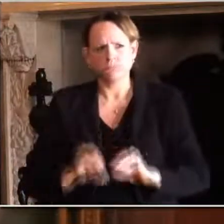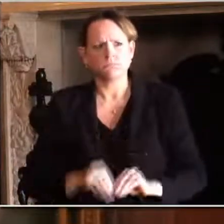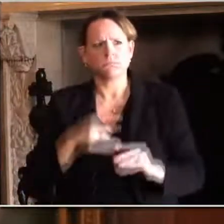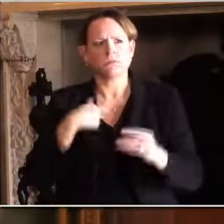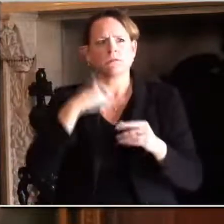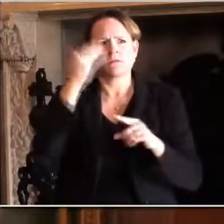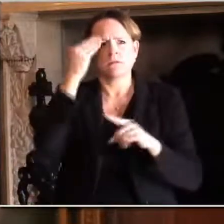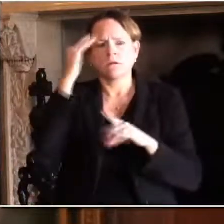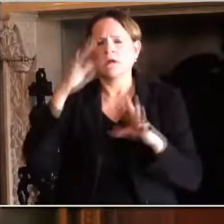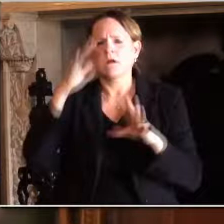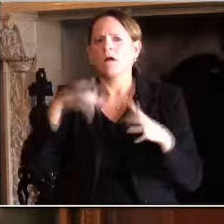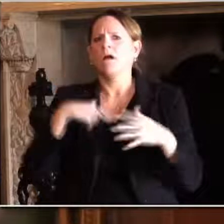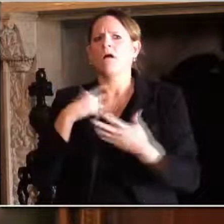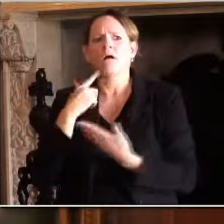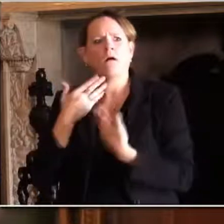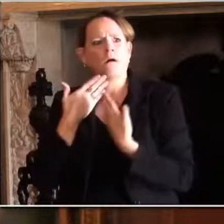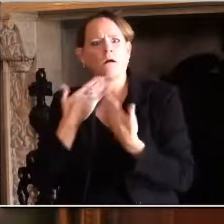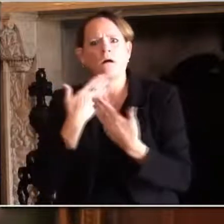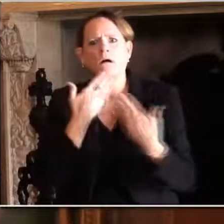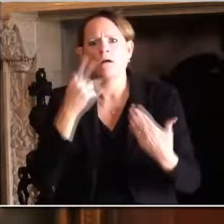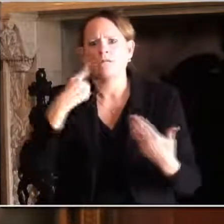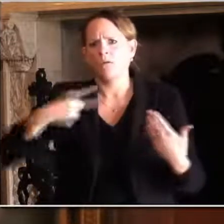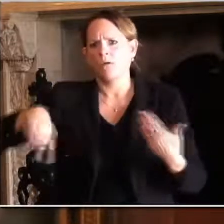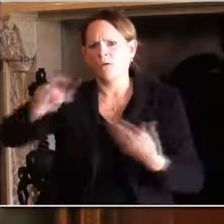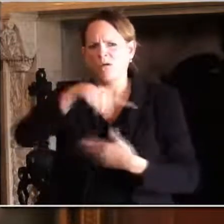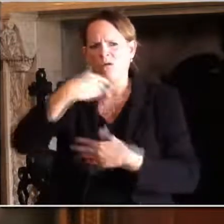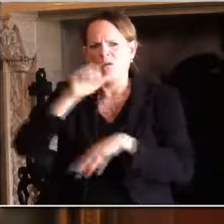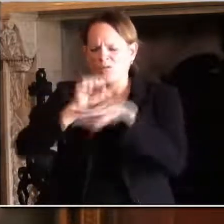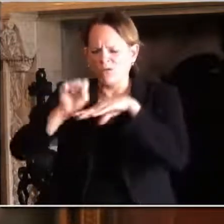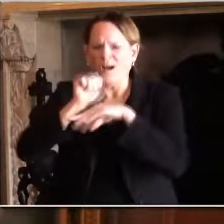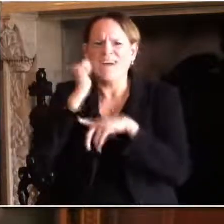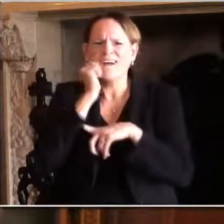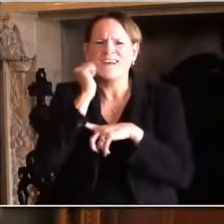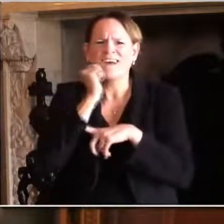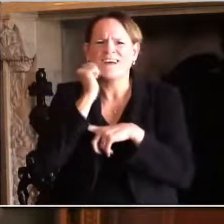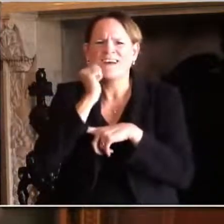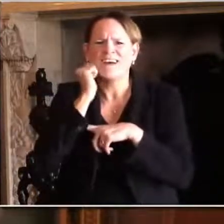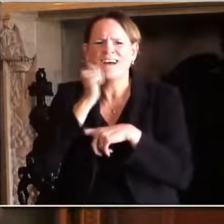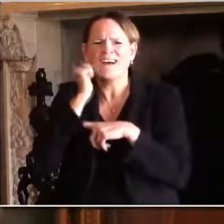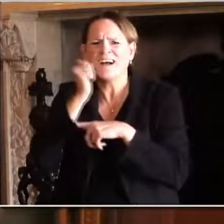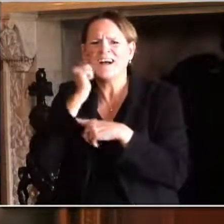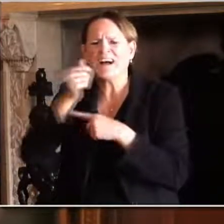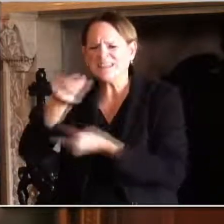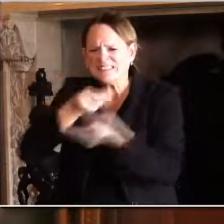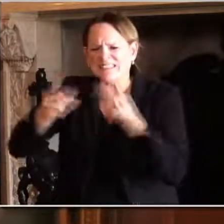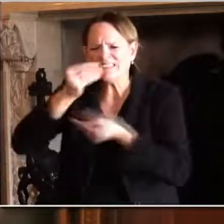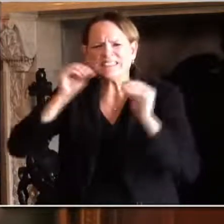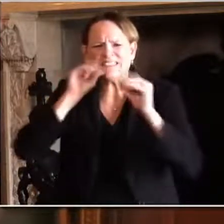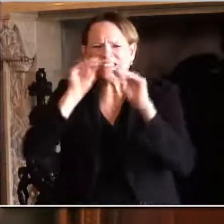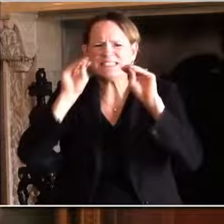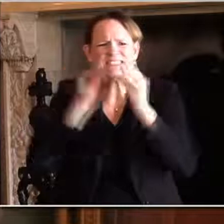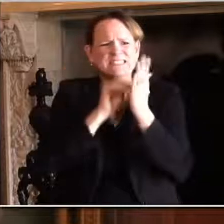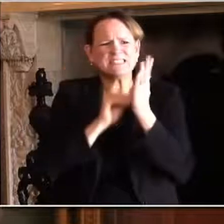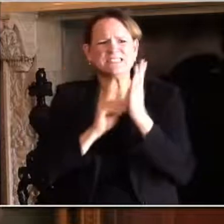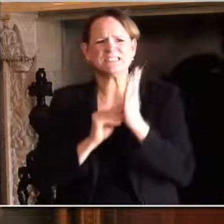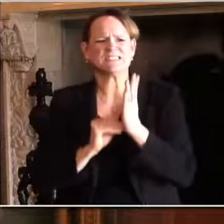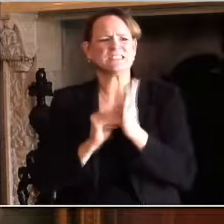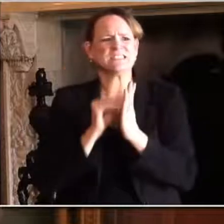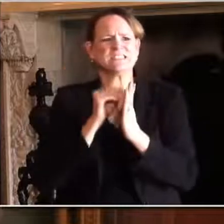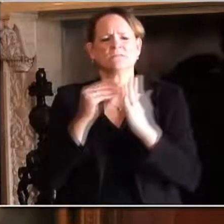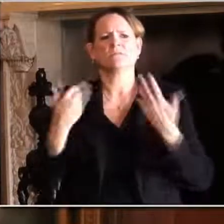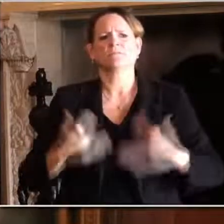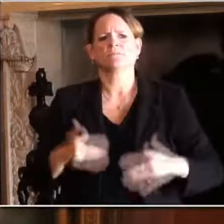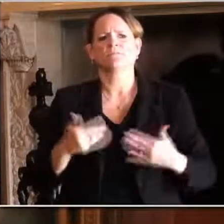real time and with as much detail and nuance as possible. It's a really impossible task, and I think there's a lot of people working really